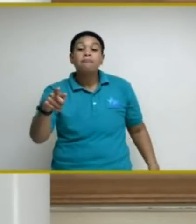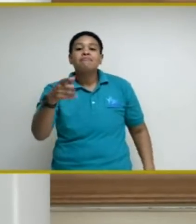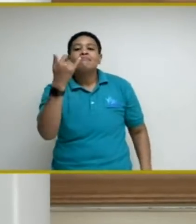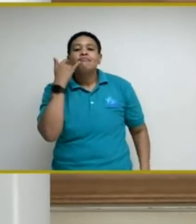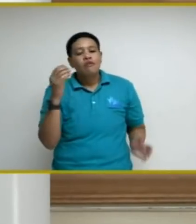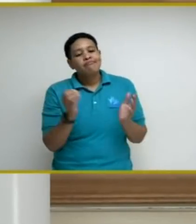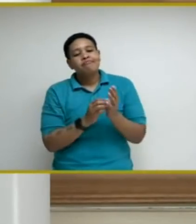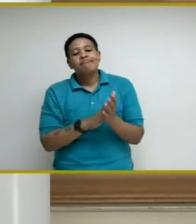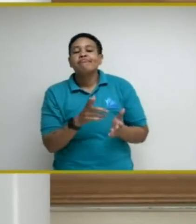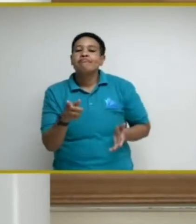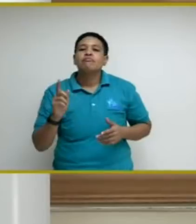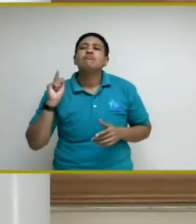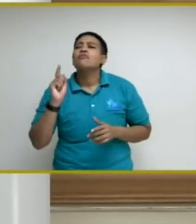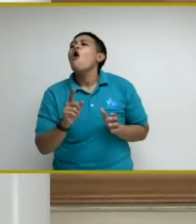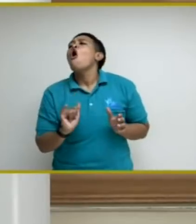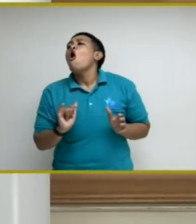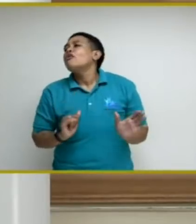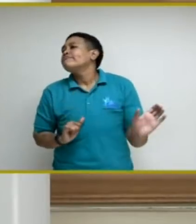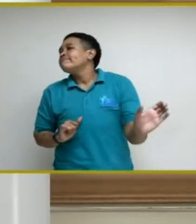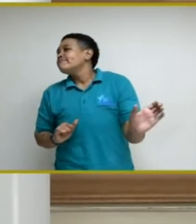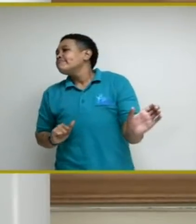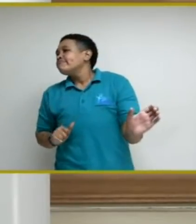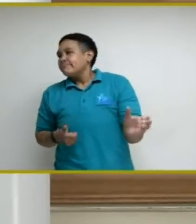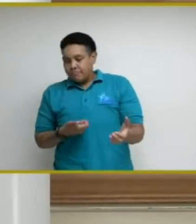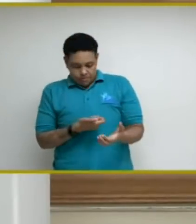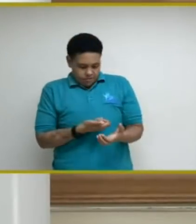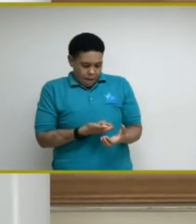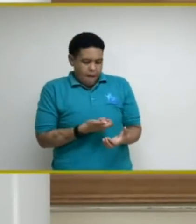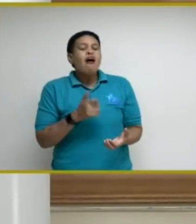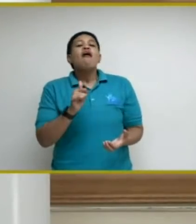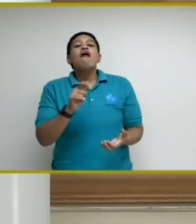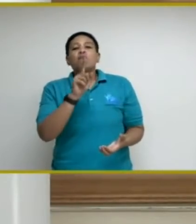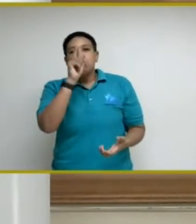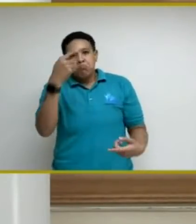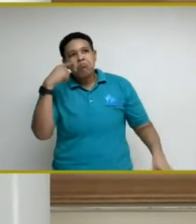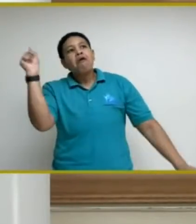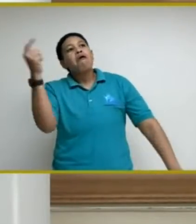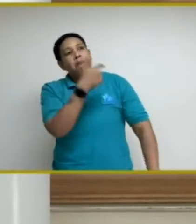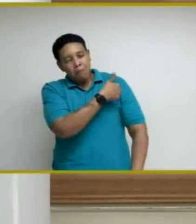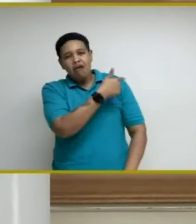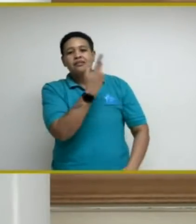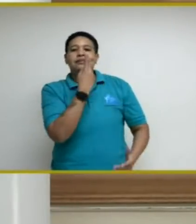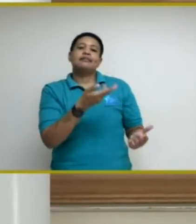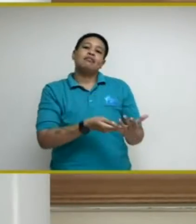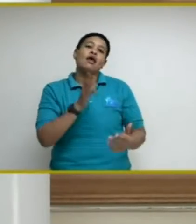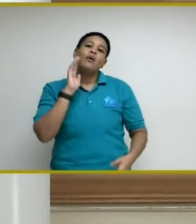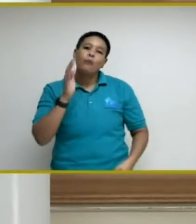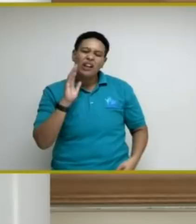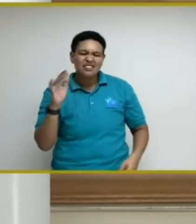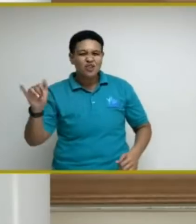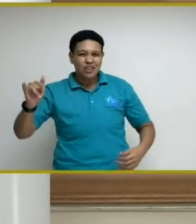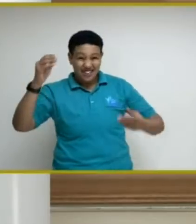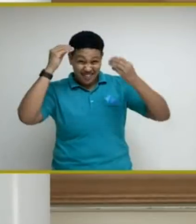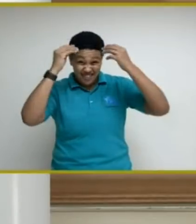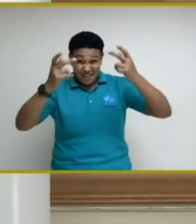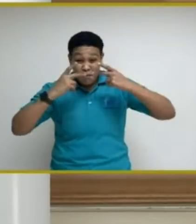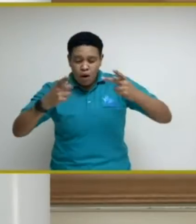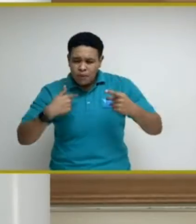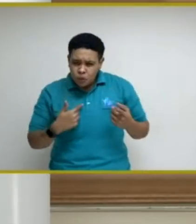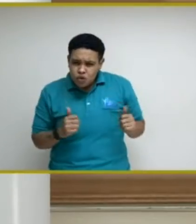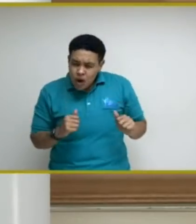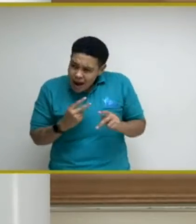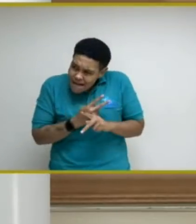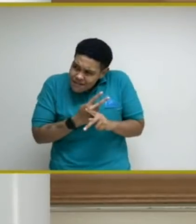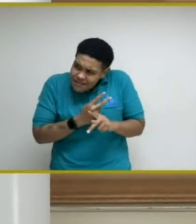transition that information to the digital vaccination card. So just to say to the public that we are working on